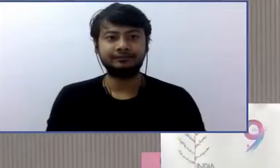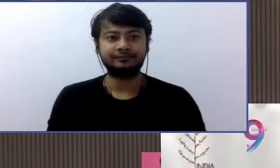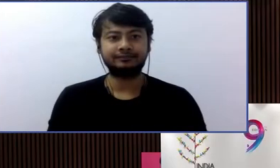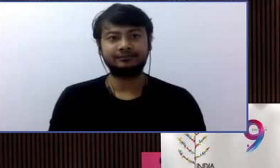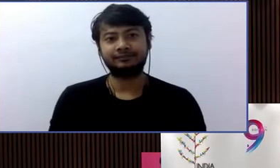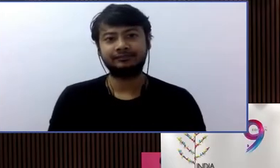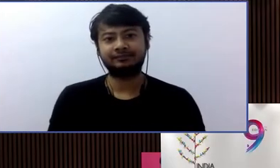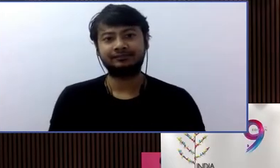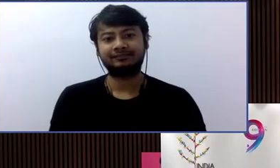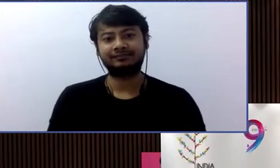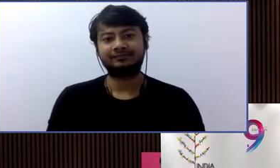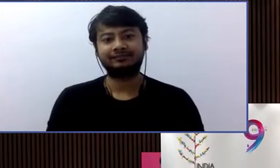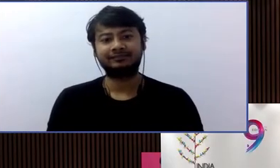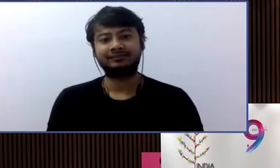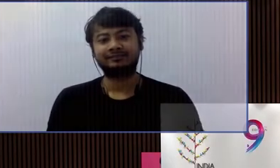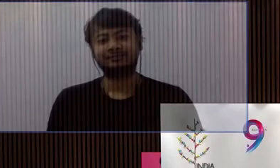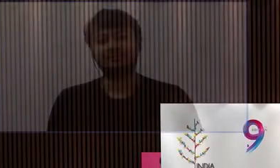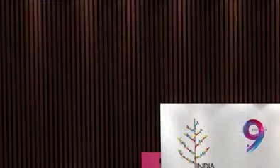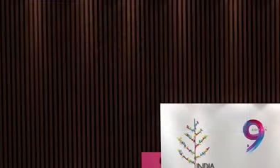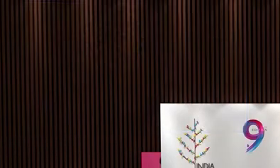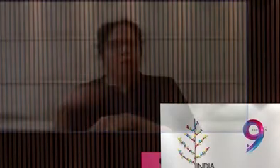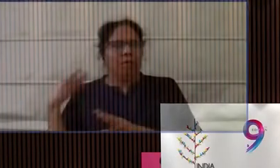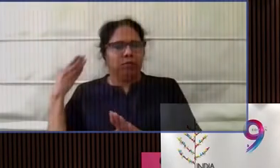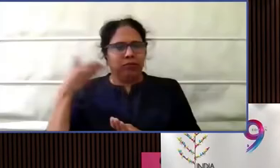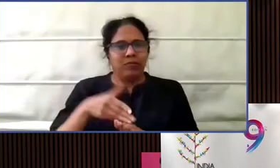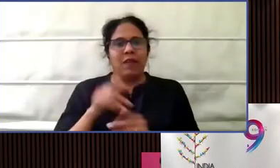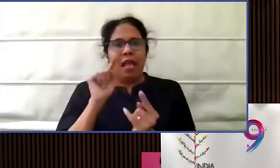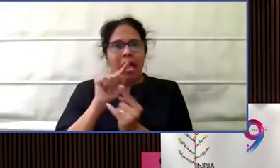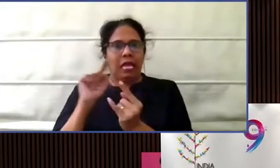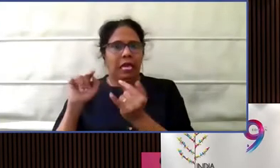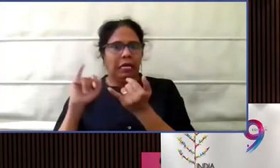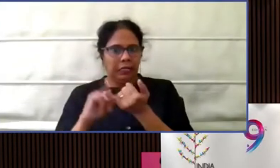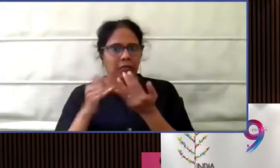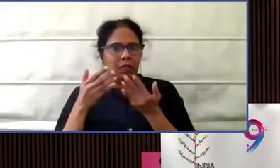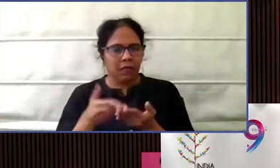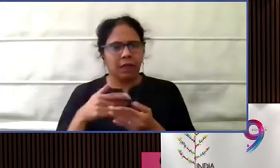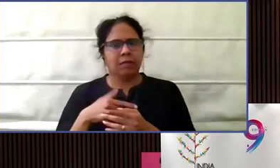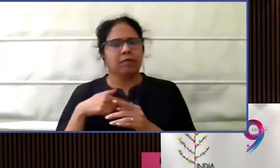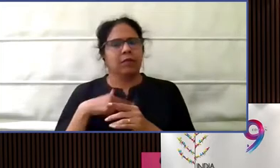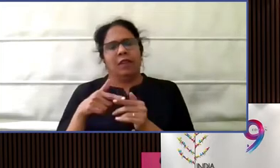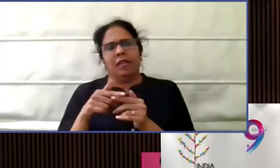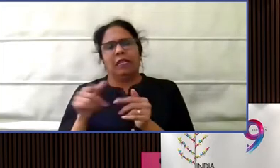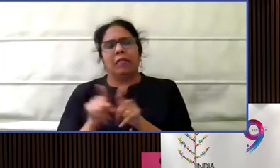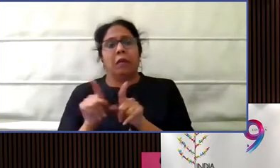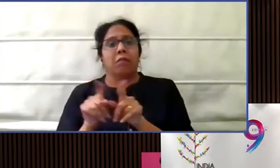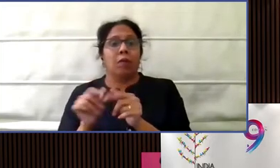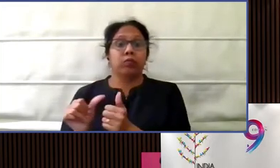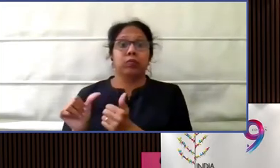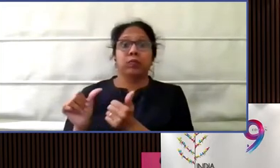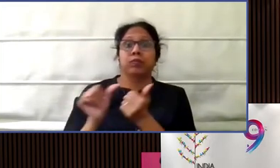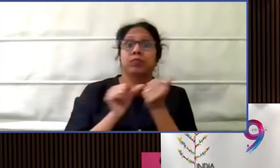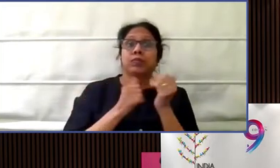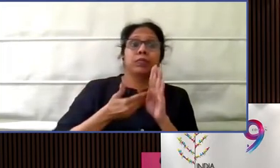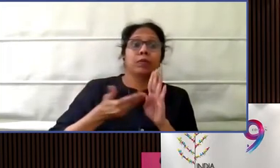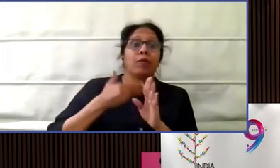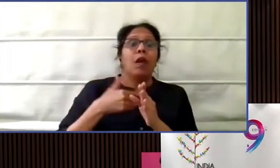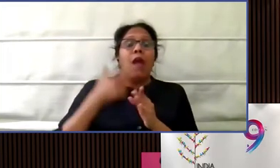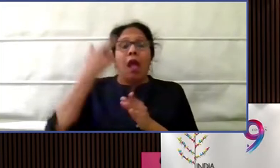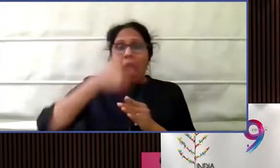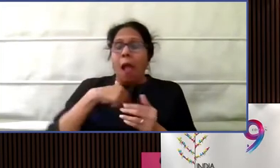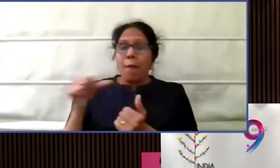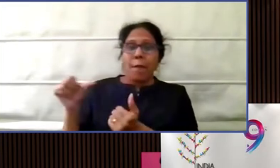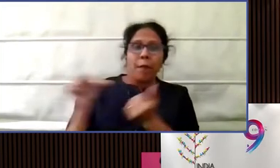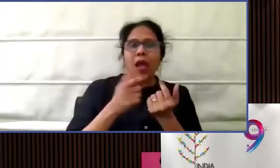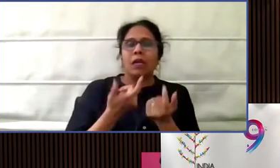So every time I come for India Inclusion Summit, I say that I go back much richer.